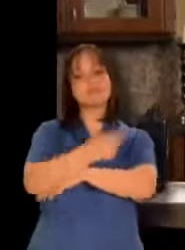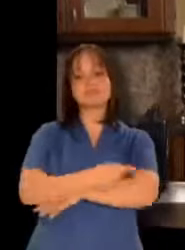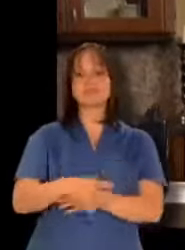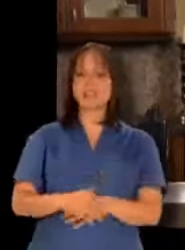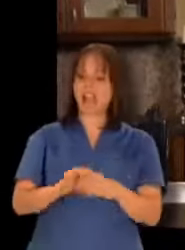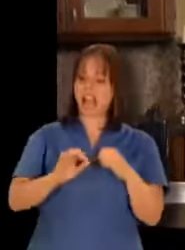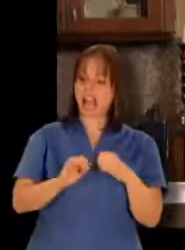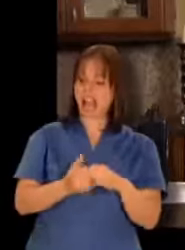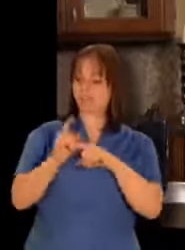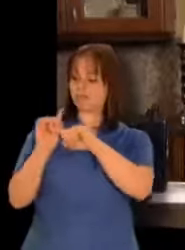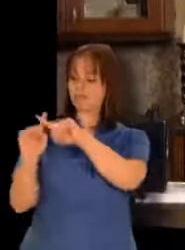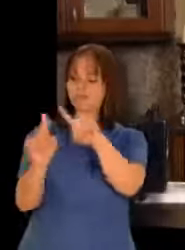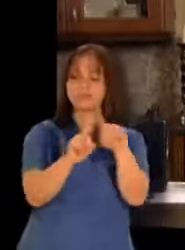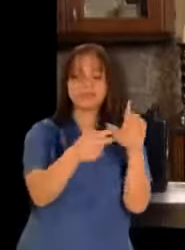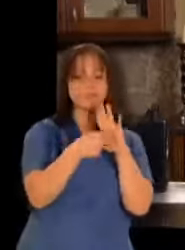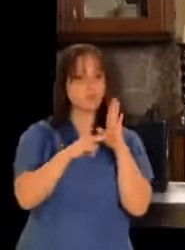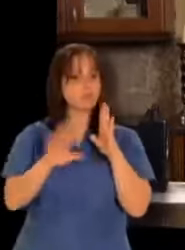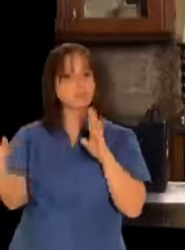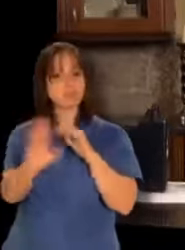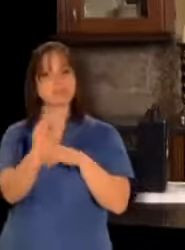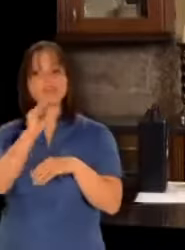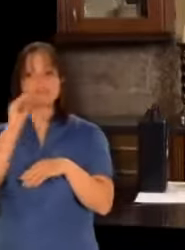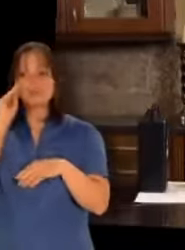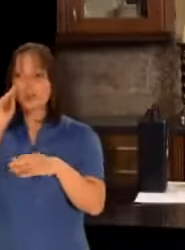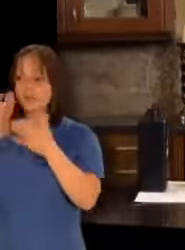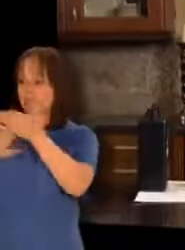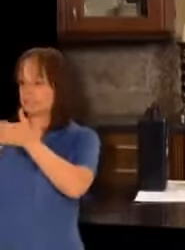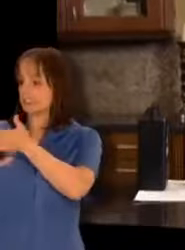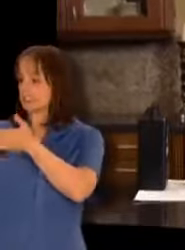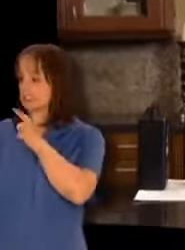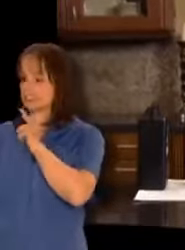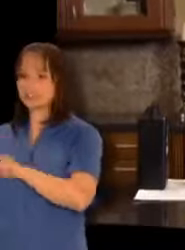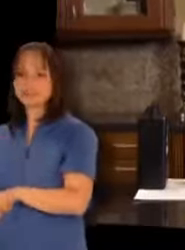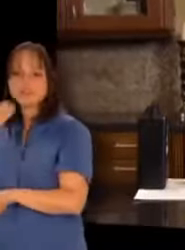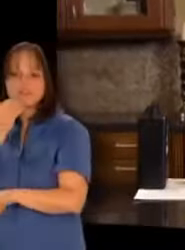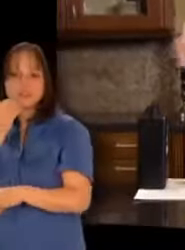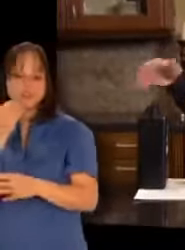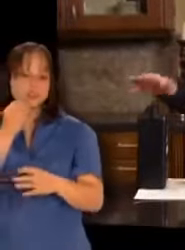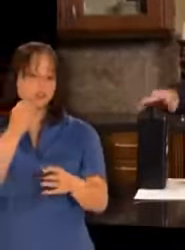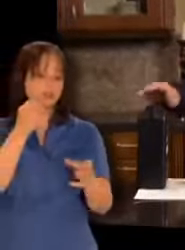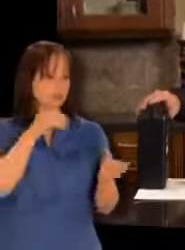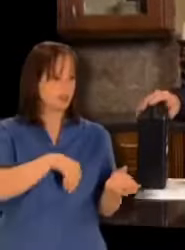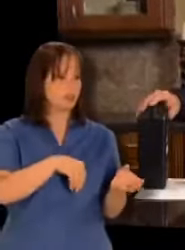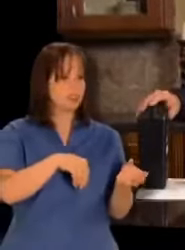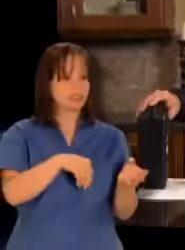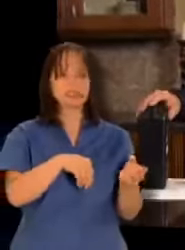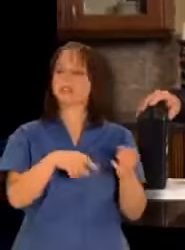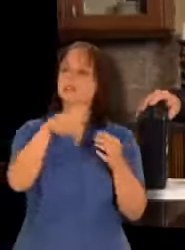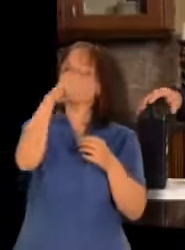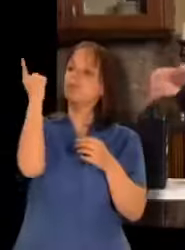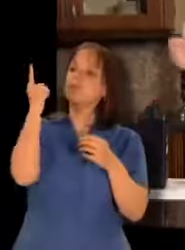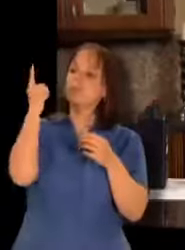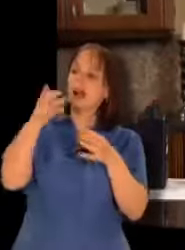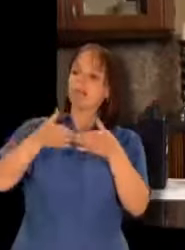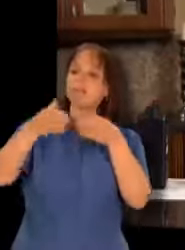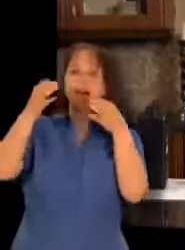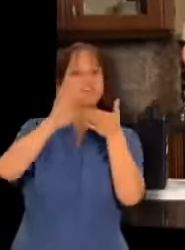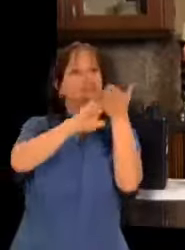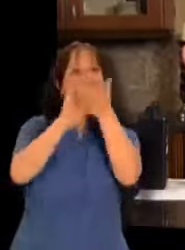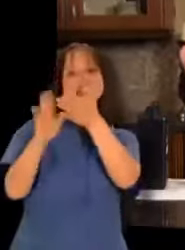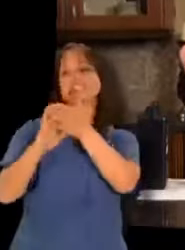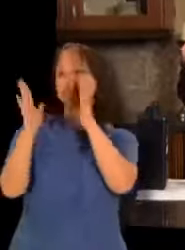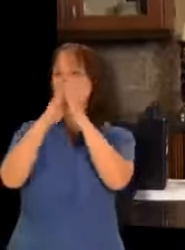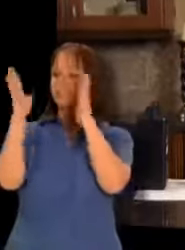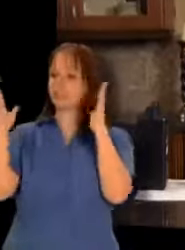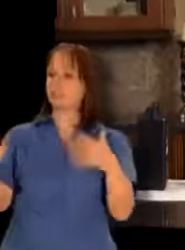water how you can use it for different purposes at home to clean your produce. You can also use it, put it in a black spray bottle like I do, and clean the house